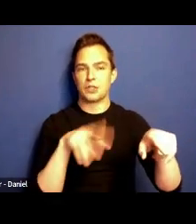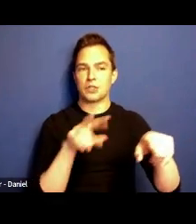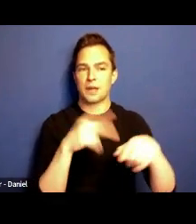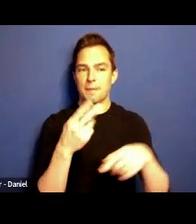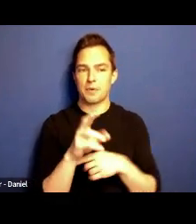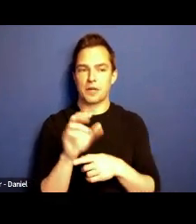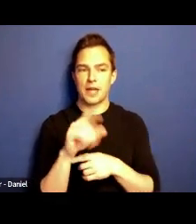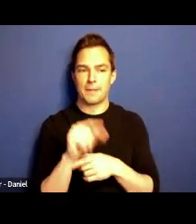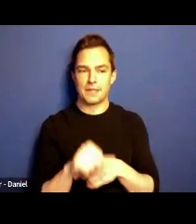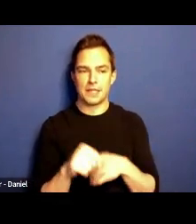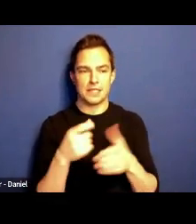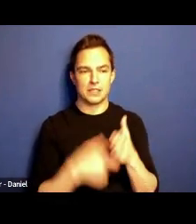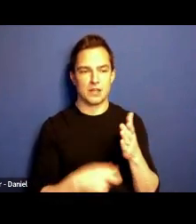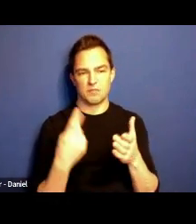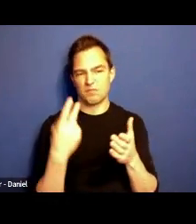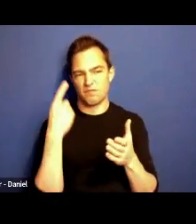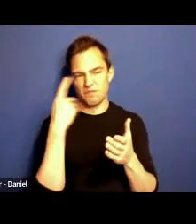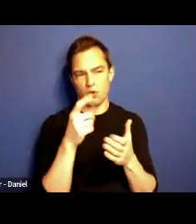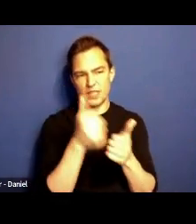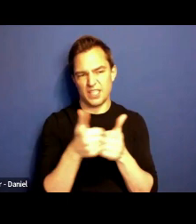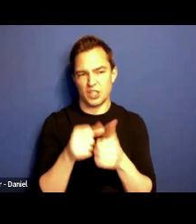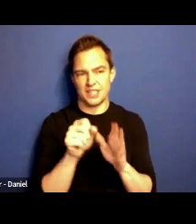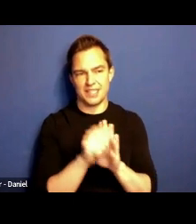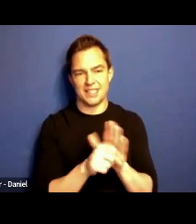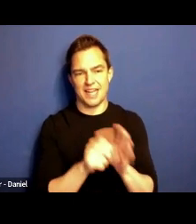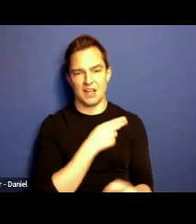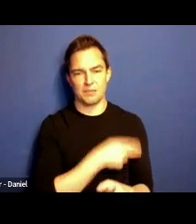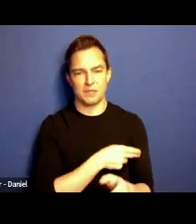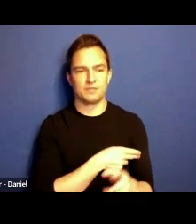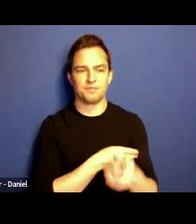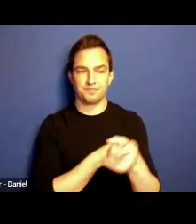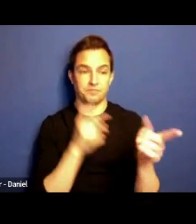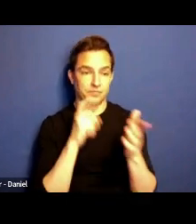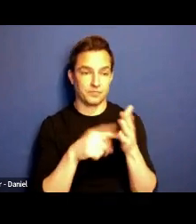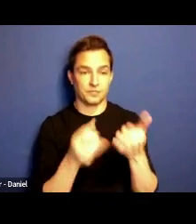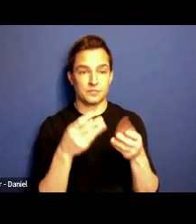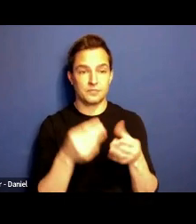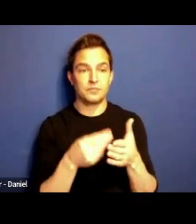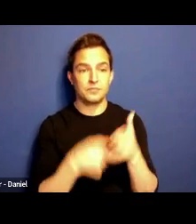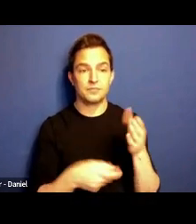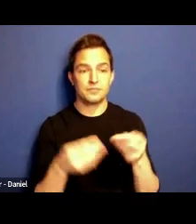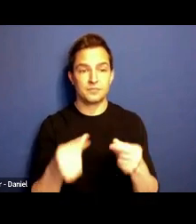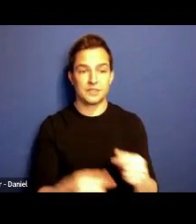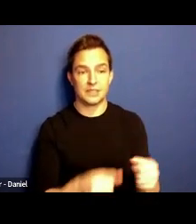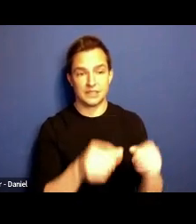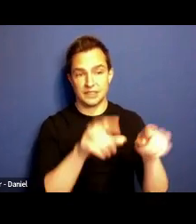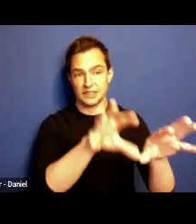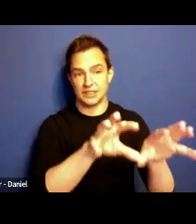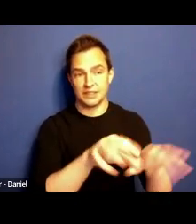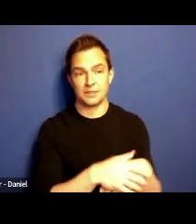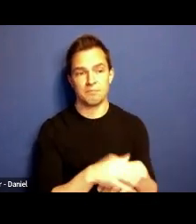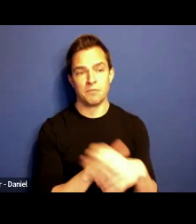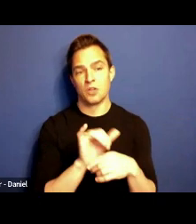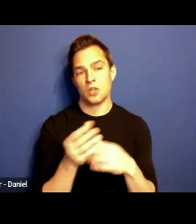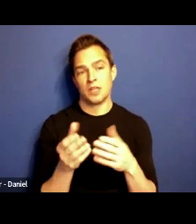for state hospitals. You could see how much spending is going on. And the number of